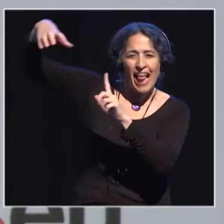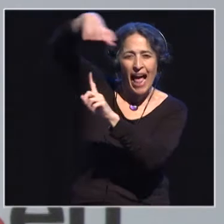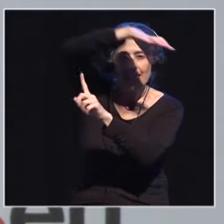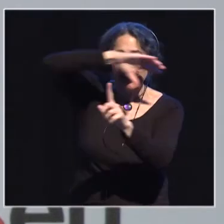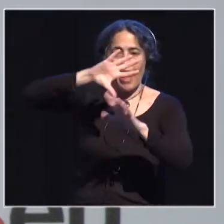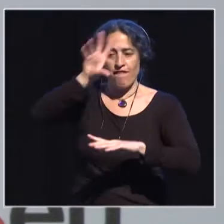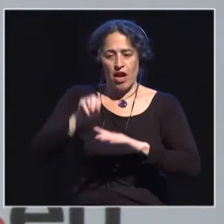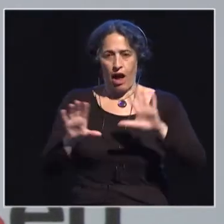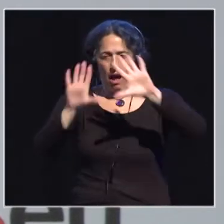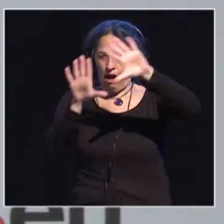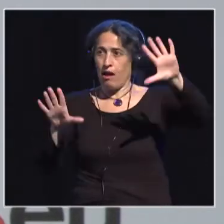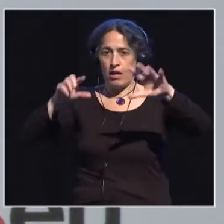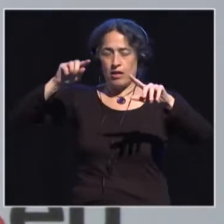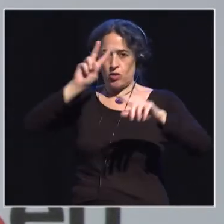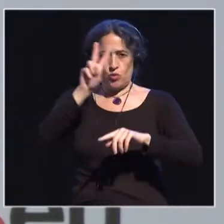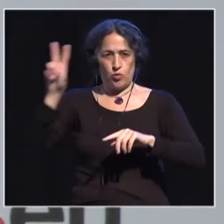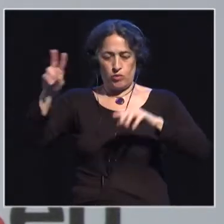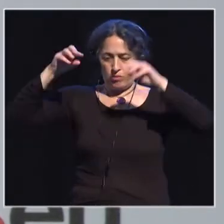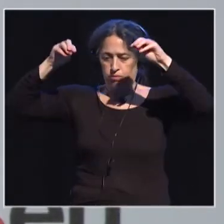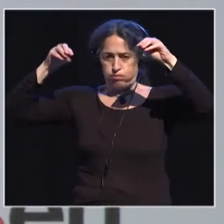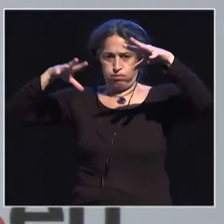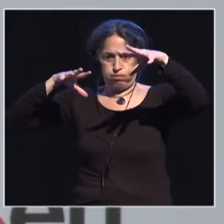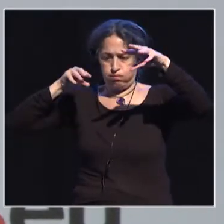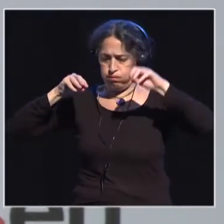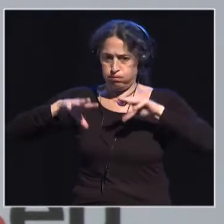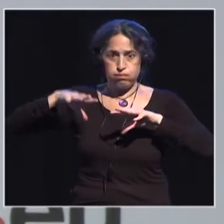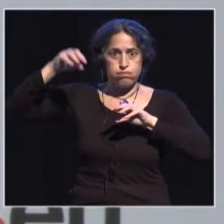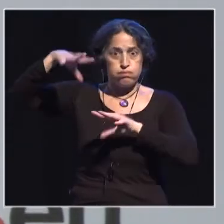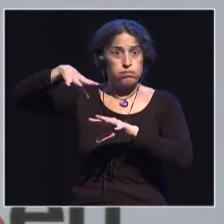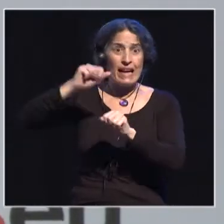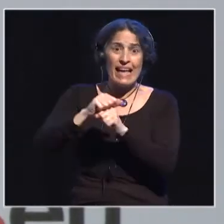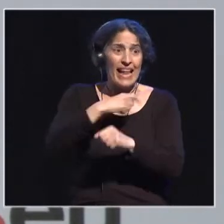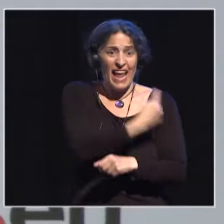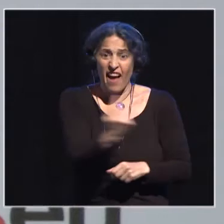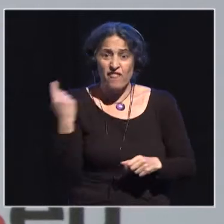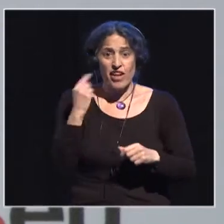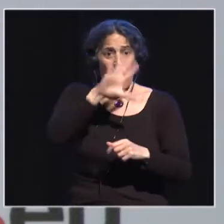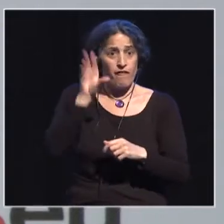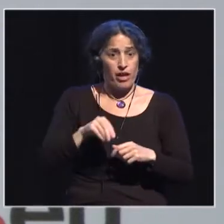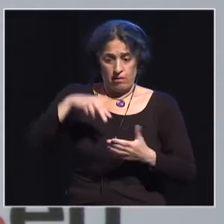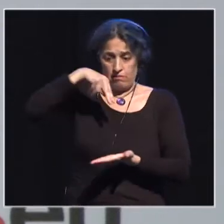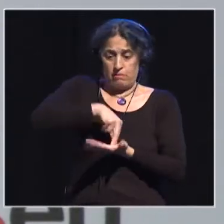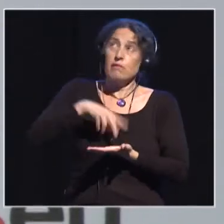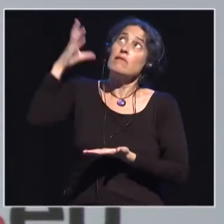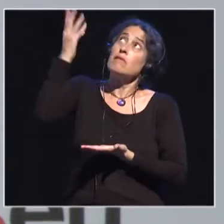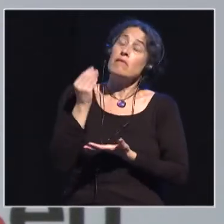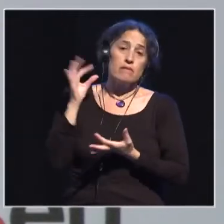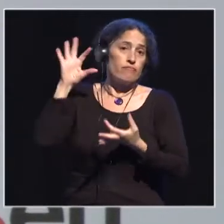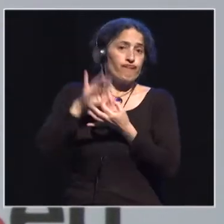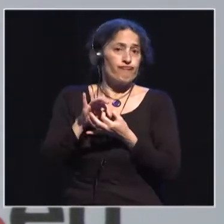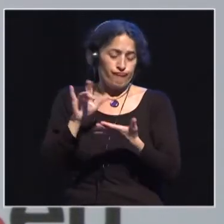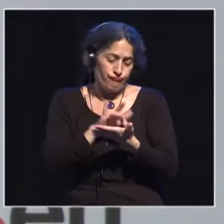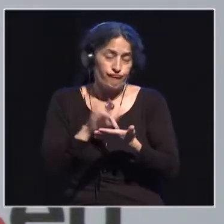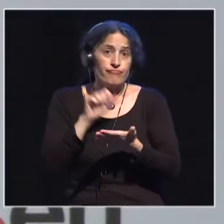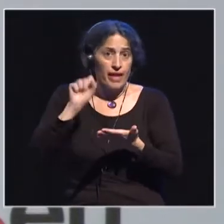Africa and can reach each and every person on the continent. And before we get to digitization, it's first